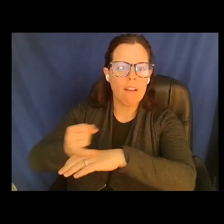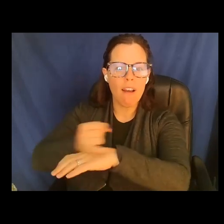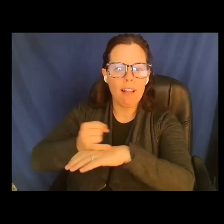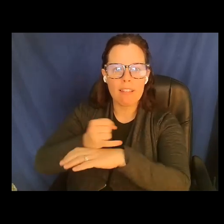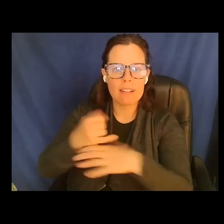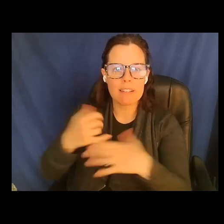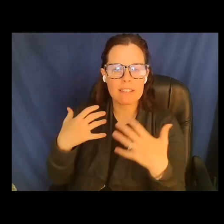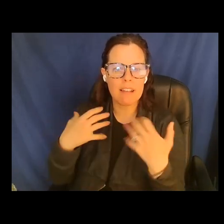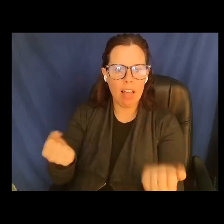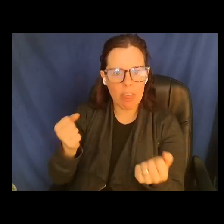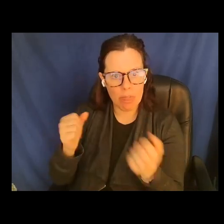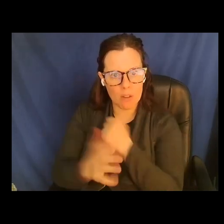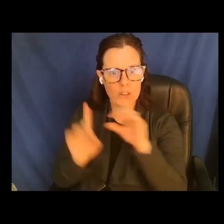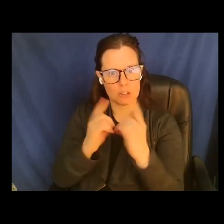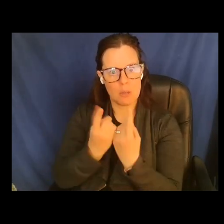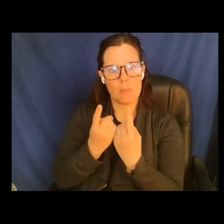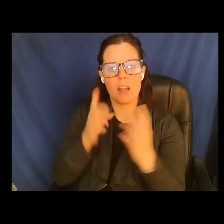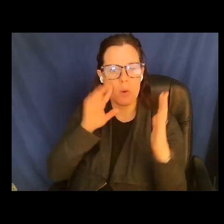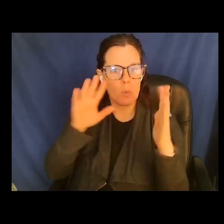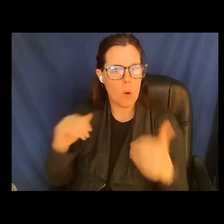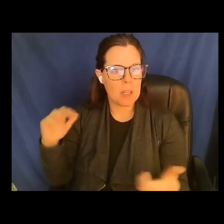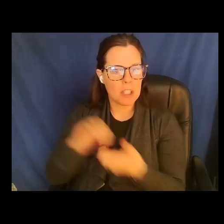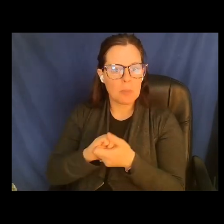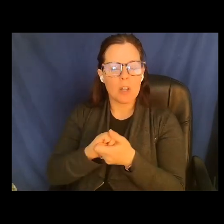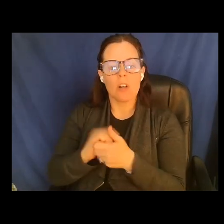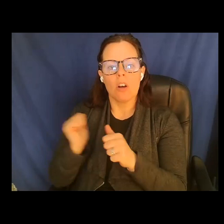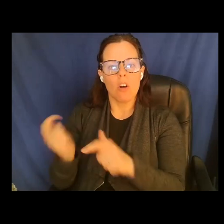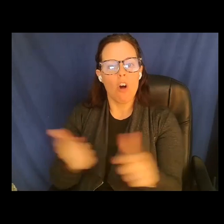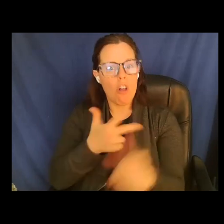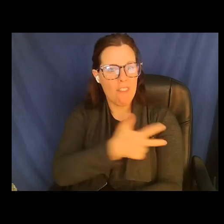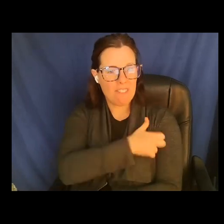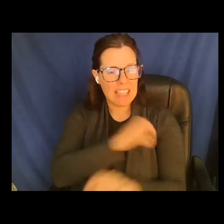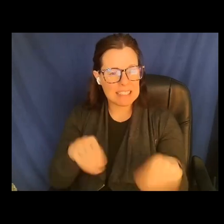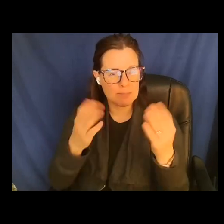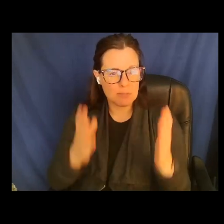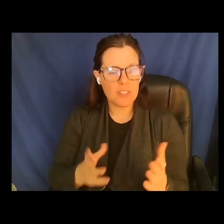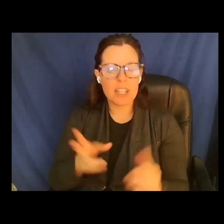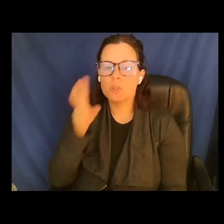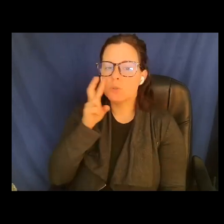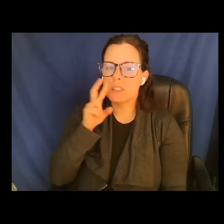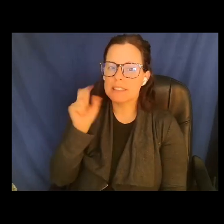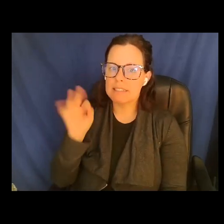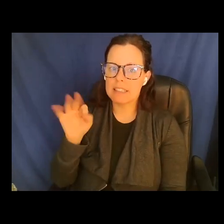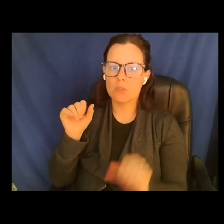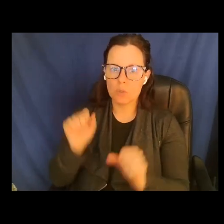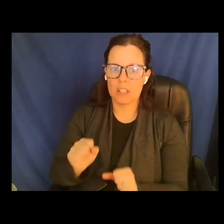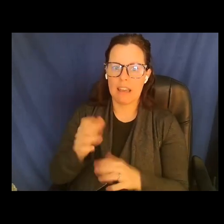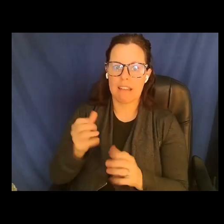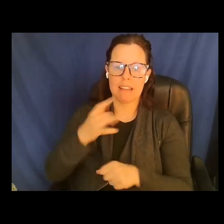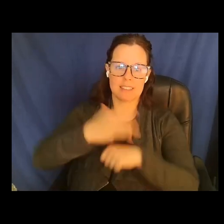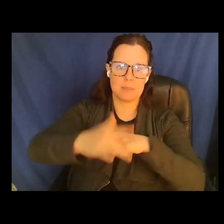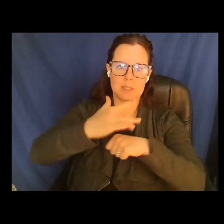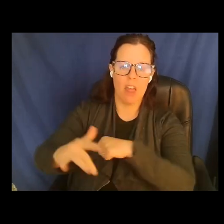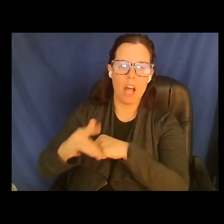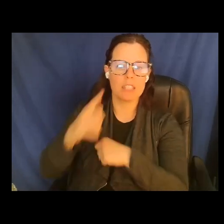partner with all of the vaccine providers to see if we can get some slots for the folks that we'll be taking